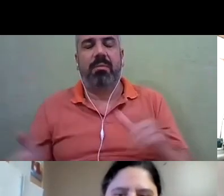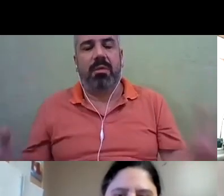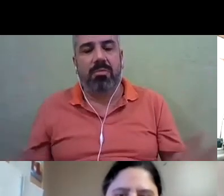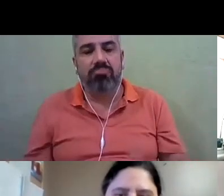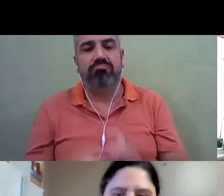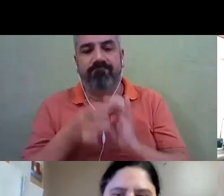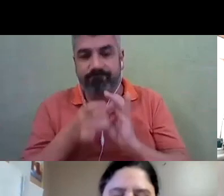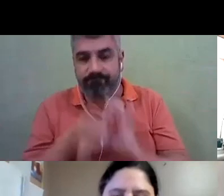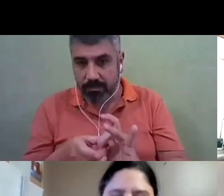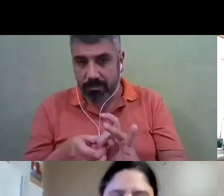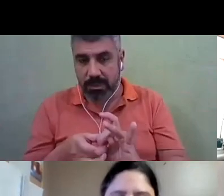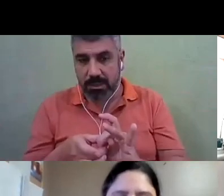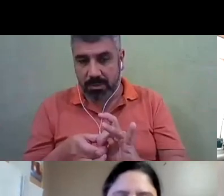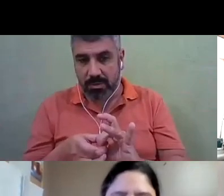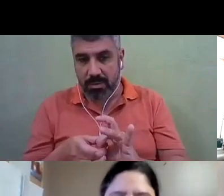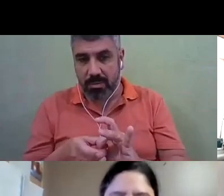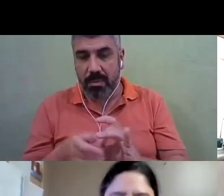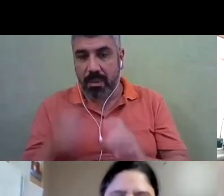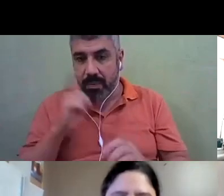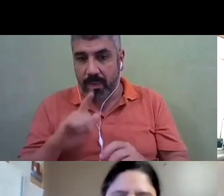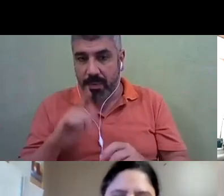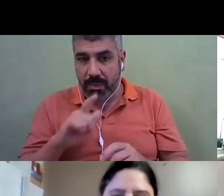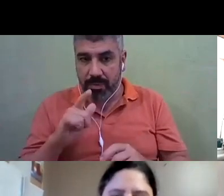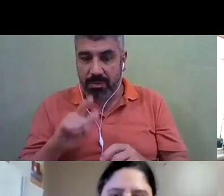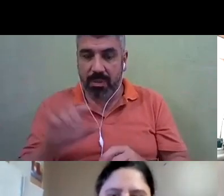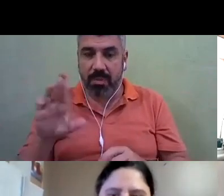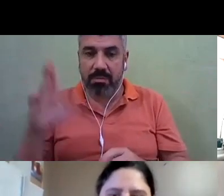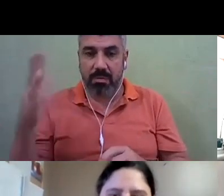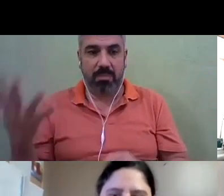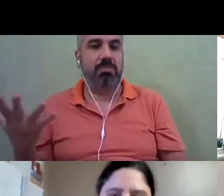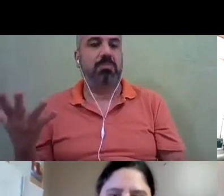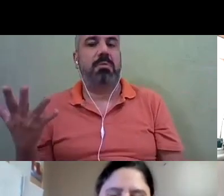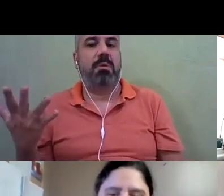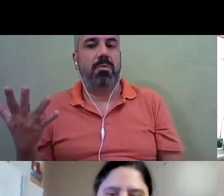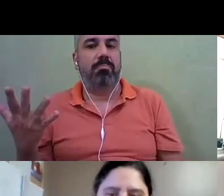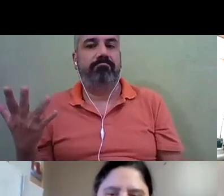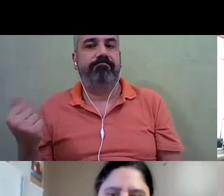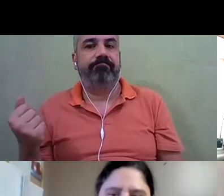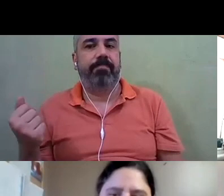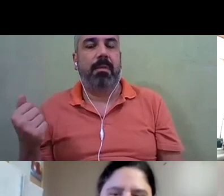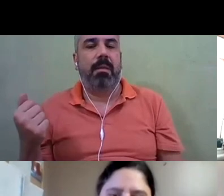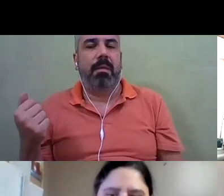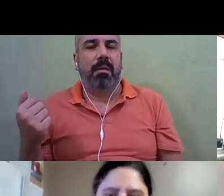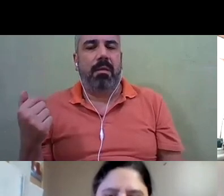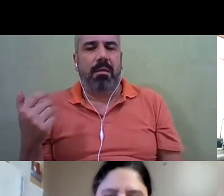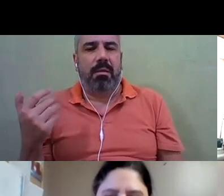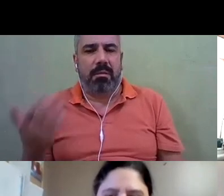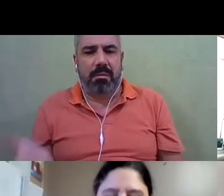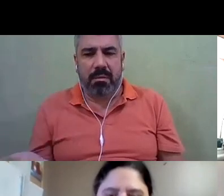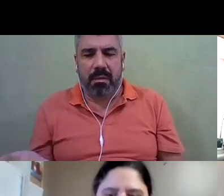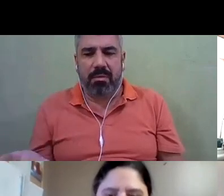you, the future will be decided by adults, not by children. Don't delude yourself